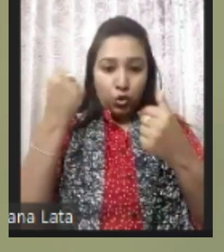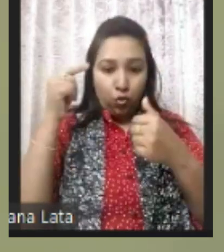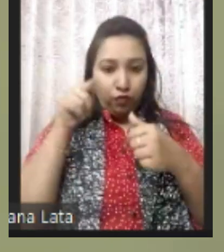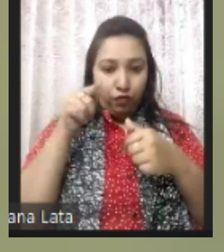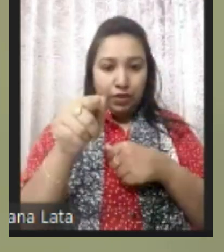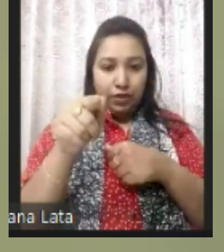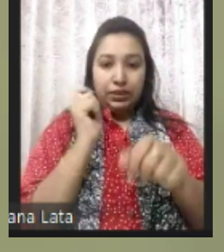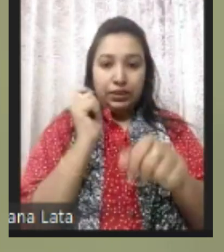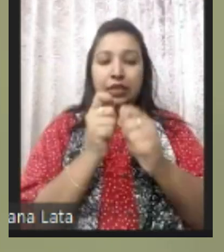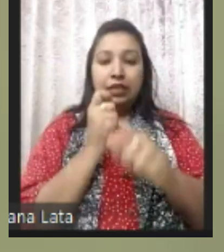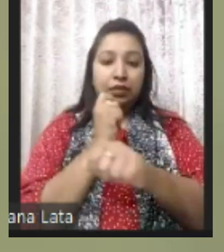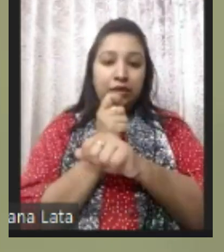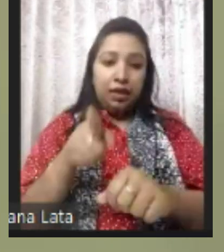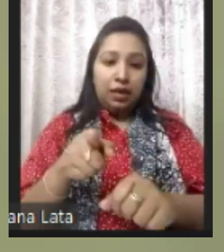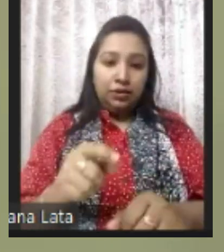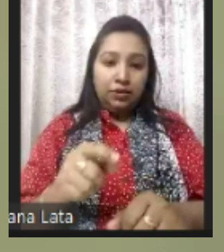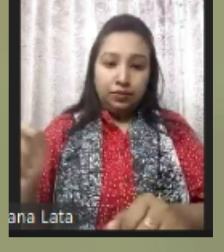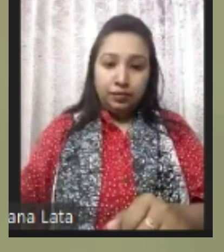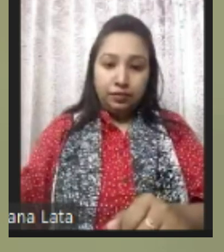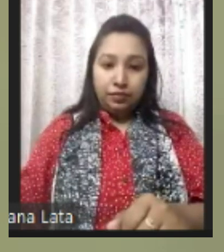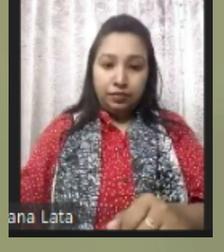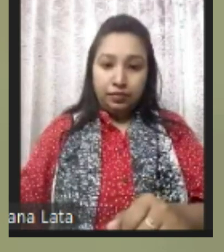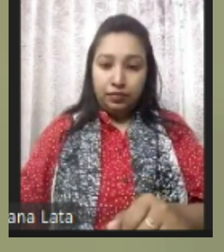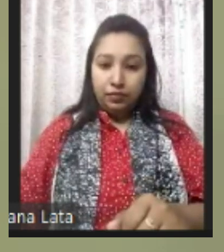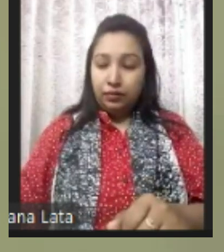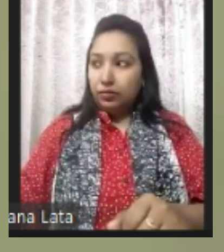incredibly brilliant disability fellows.